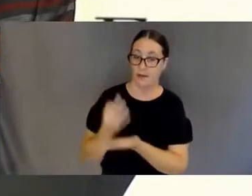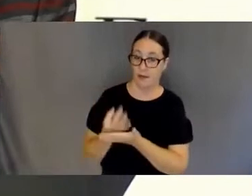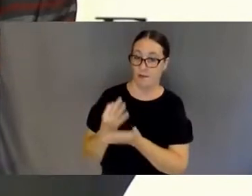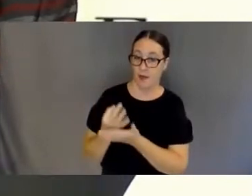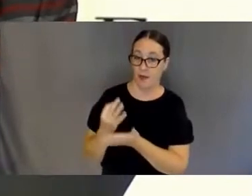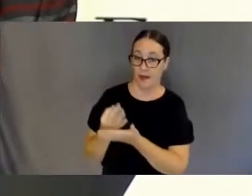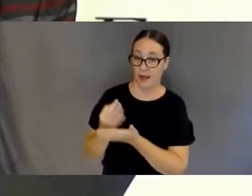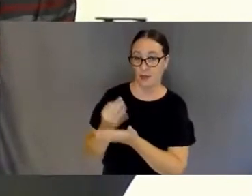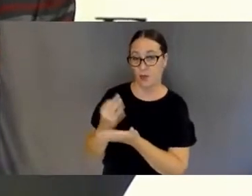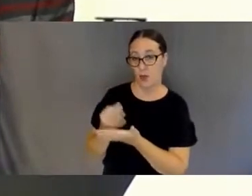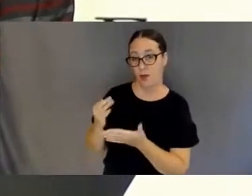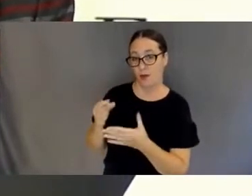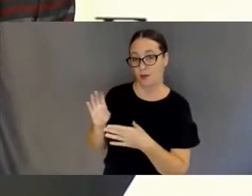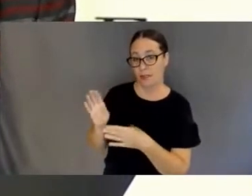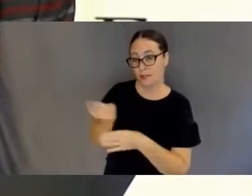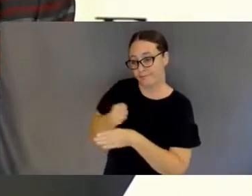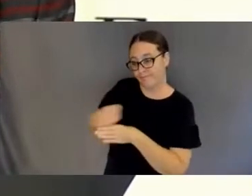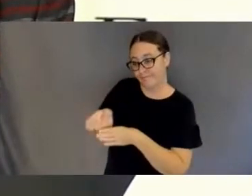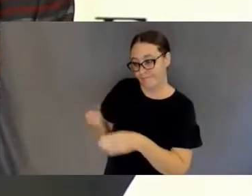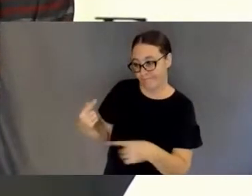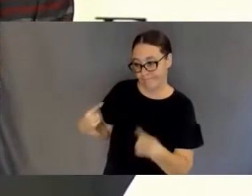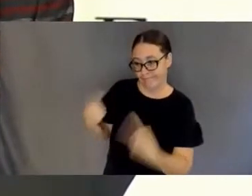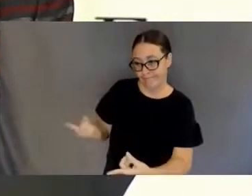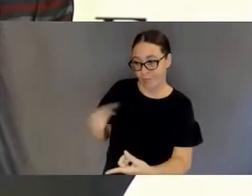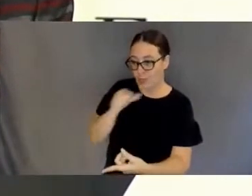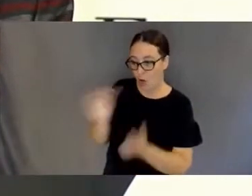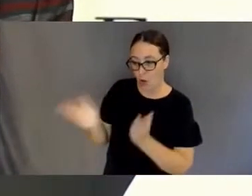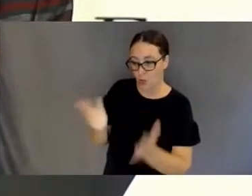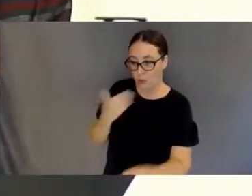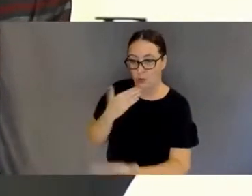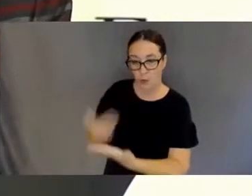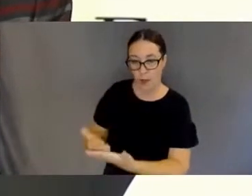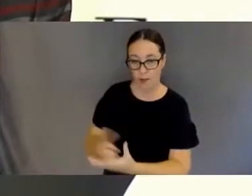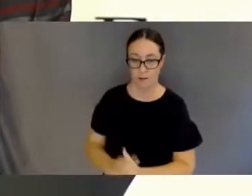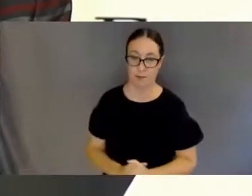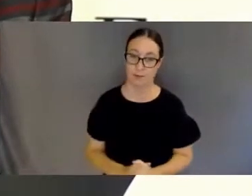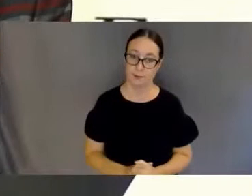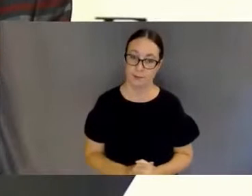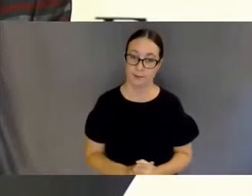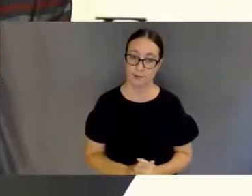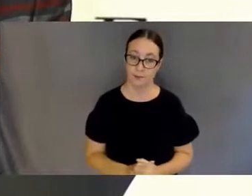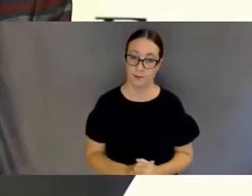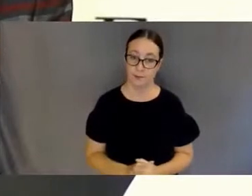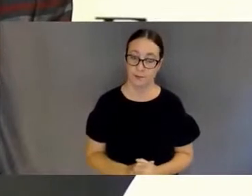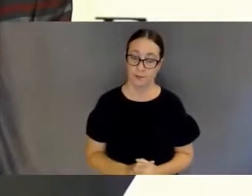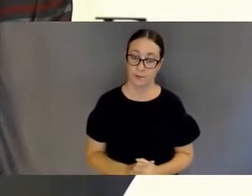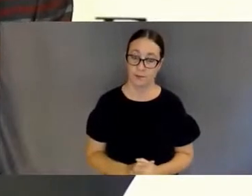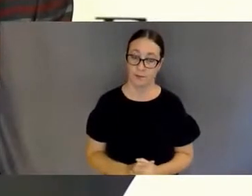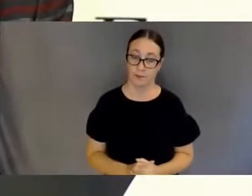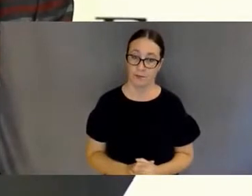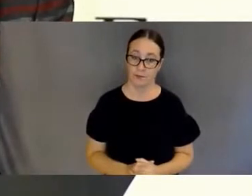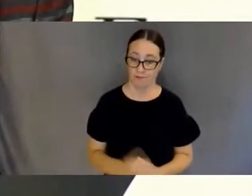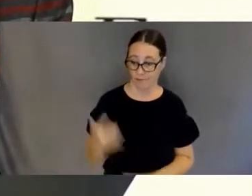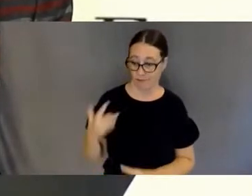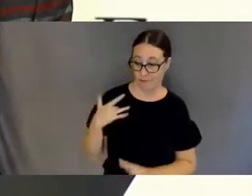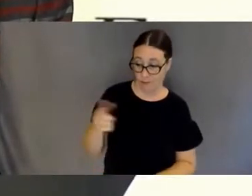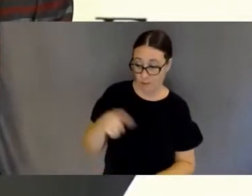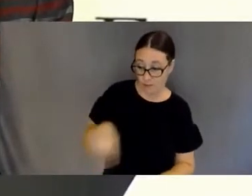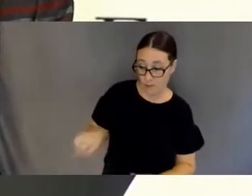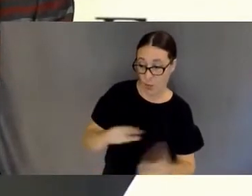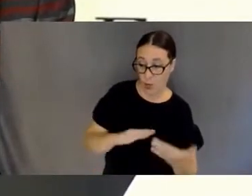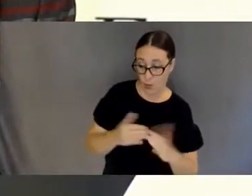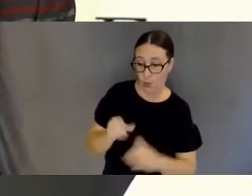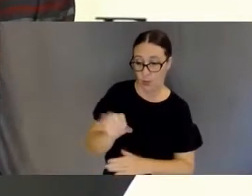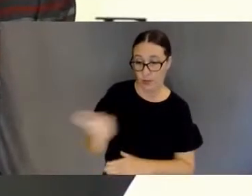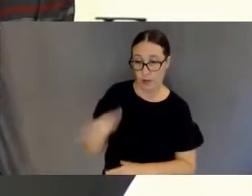sector historically has not served well. And most of the time, these are communities of